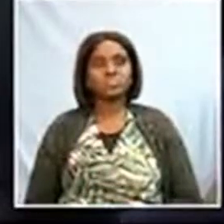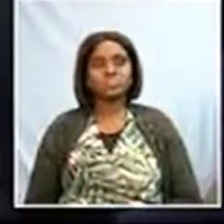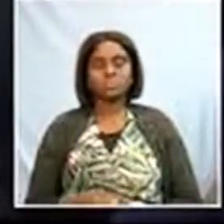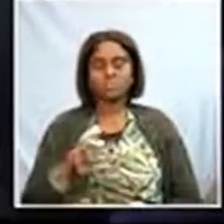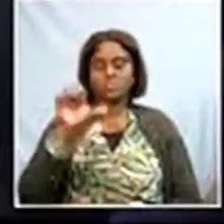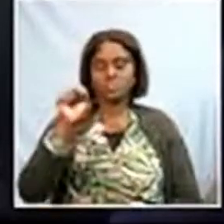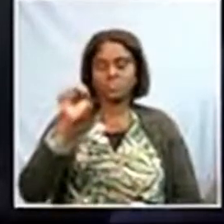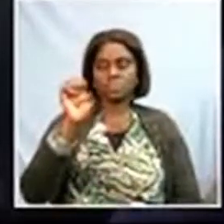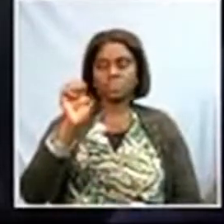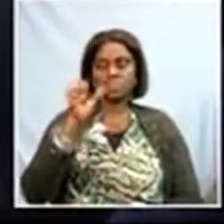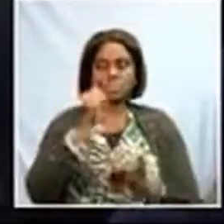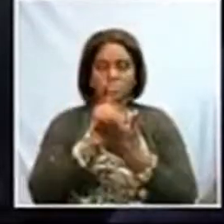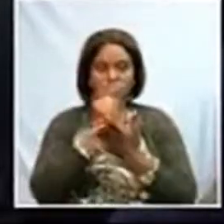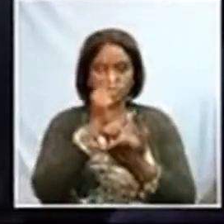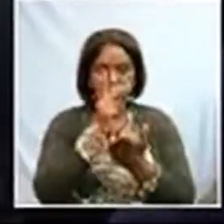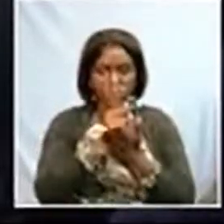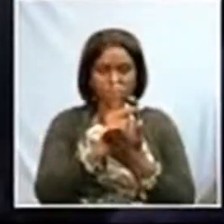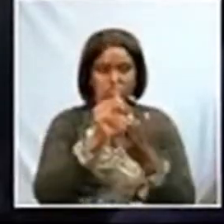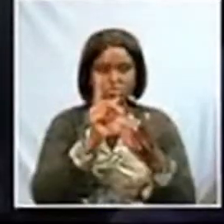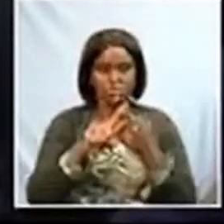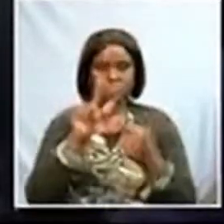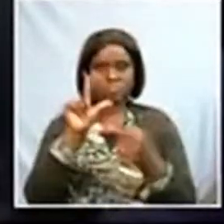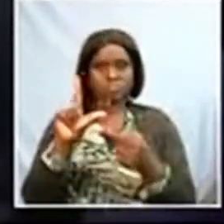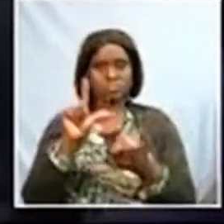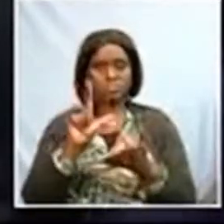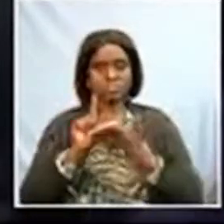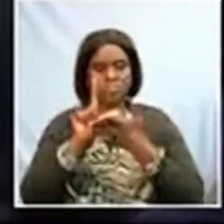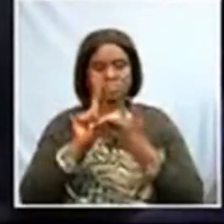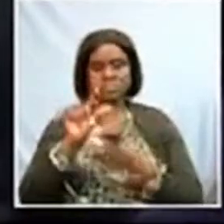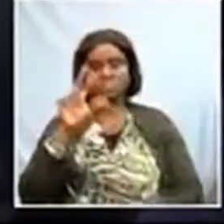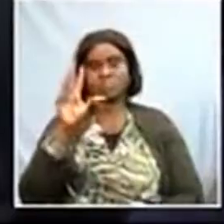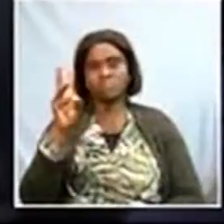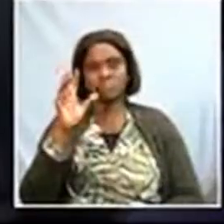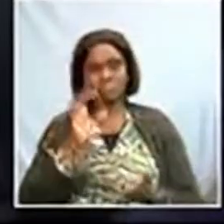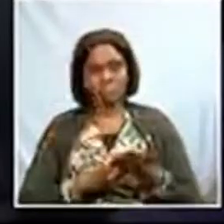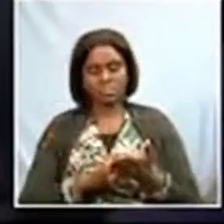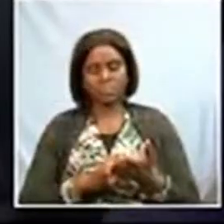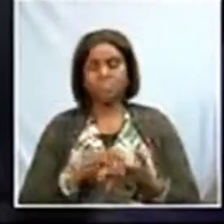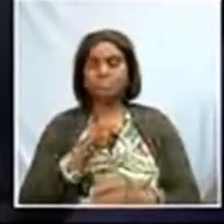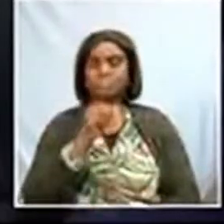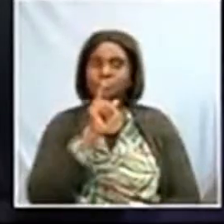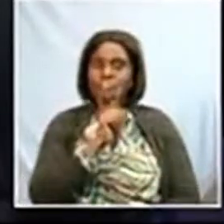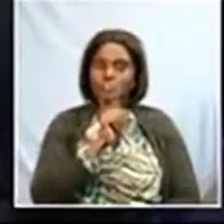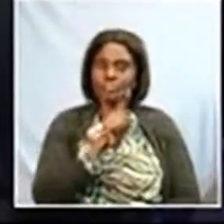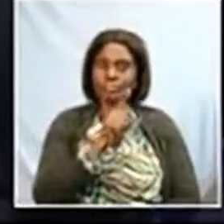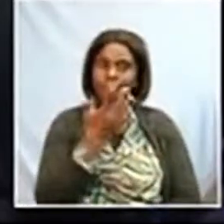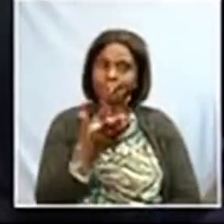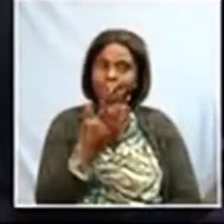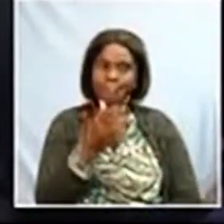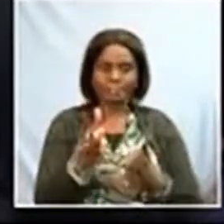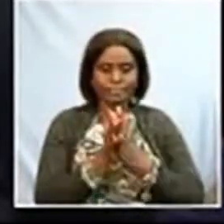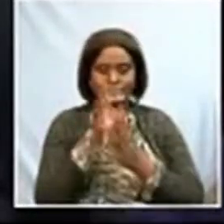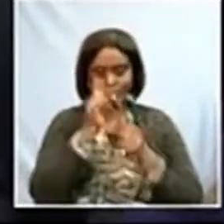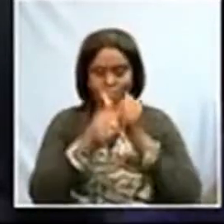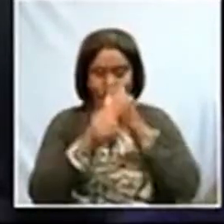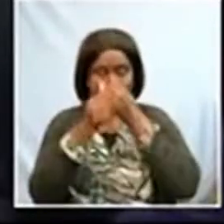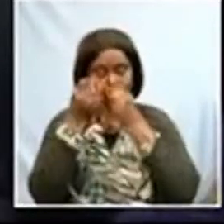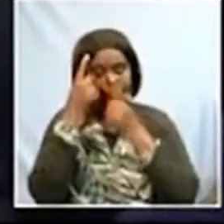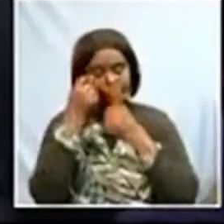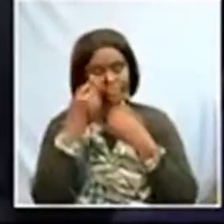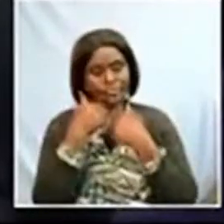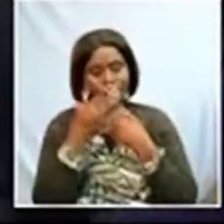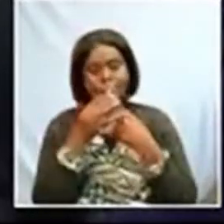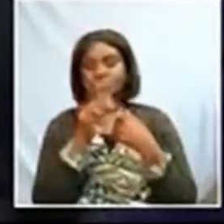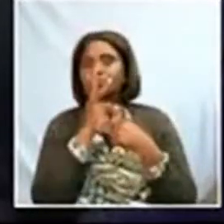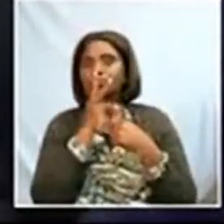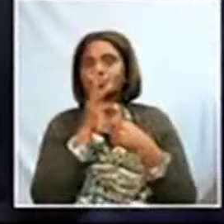Sesheke to Lukulu, 36,000 kwacha. Drilling of dry borehole, he didn't claim because he understood the rules.